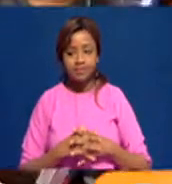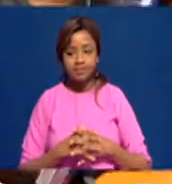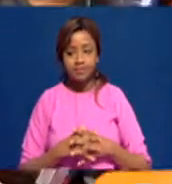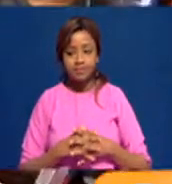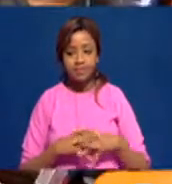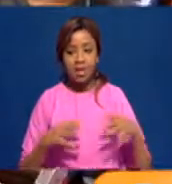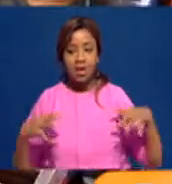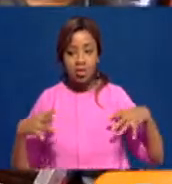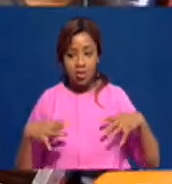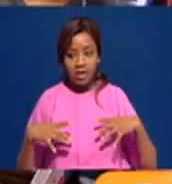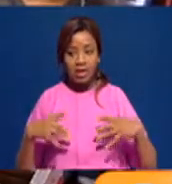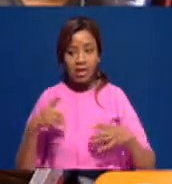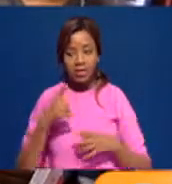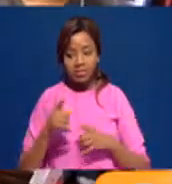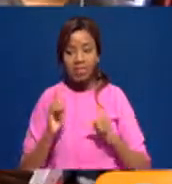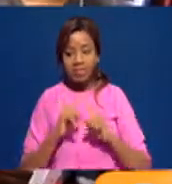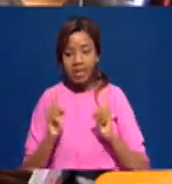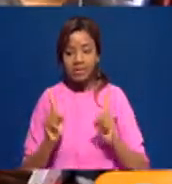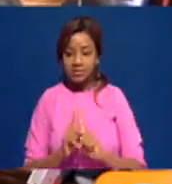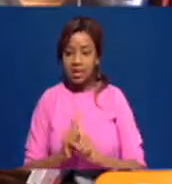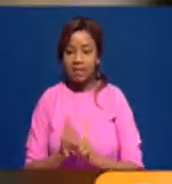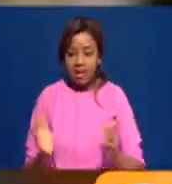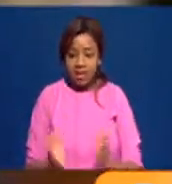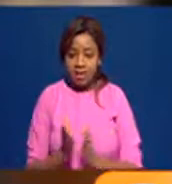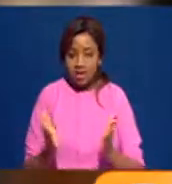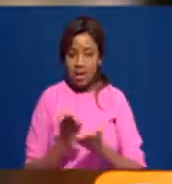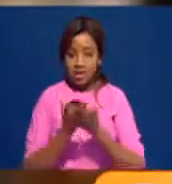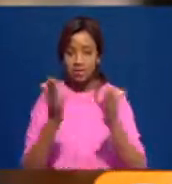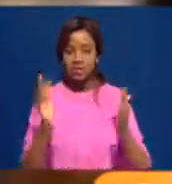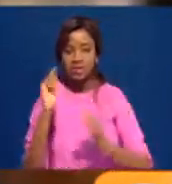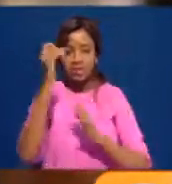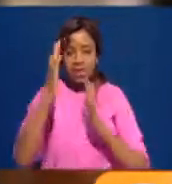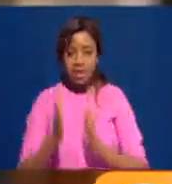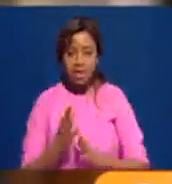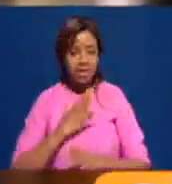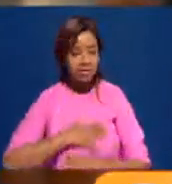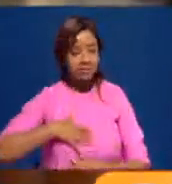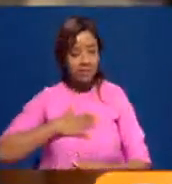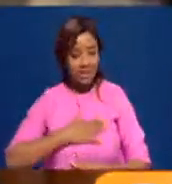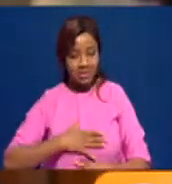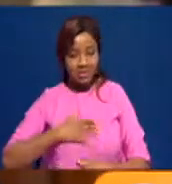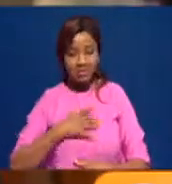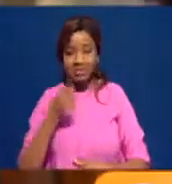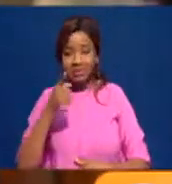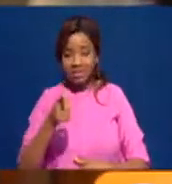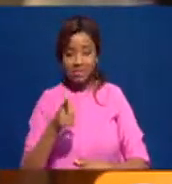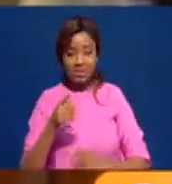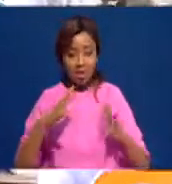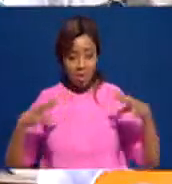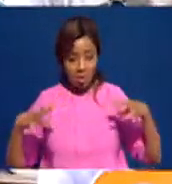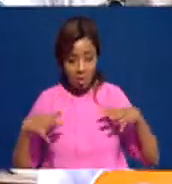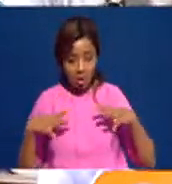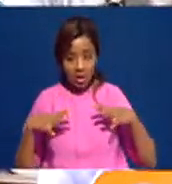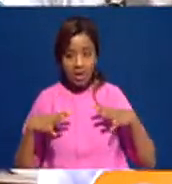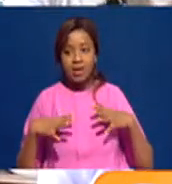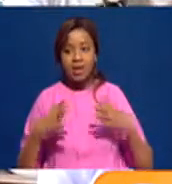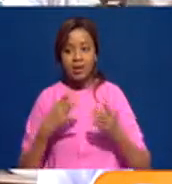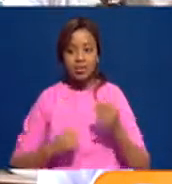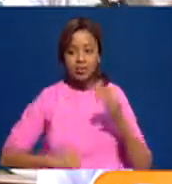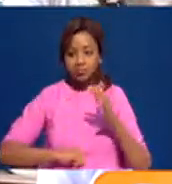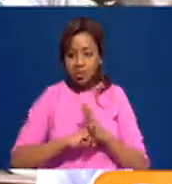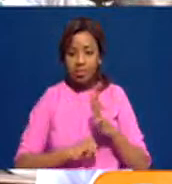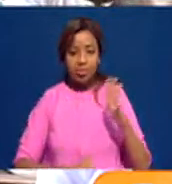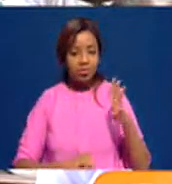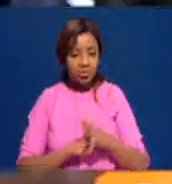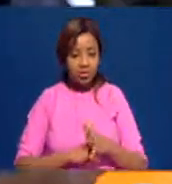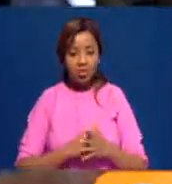made a passionate call to Kenyans to portray the real meaning of the festivities by sharing moral and material support,